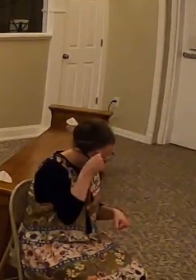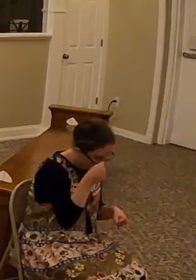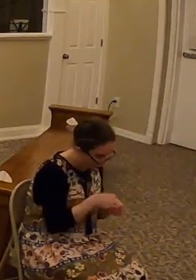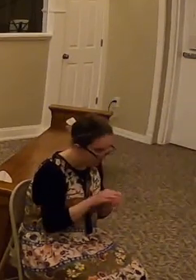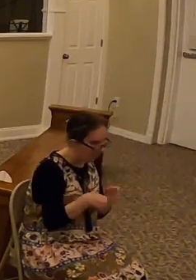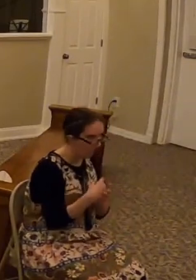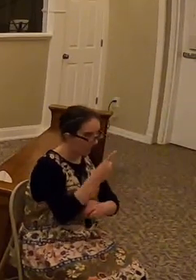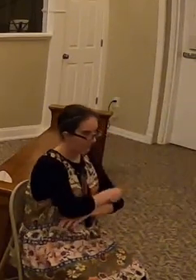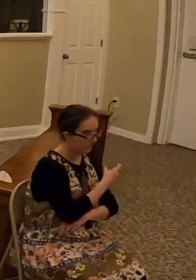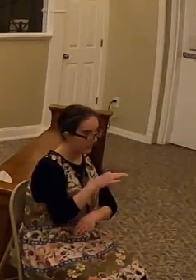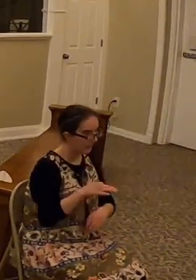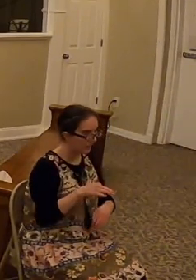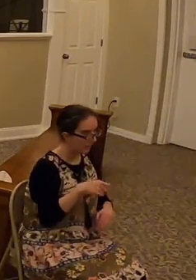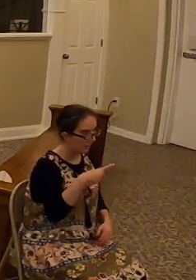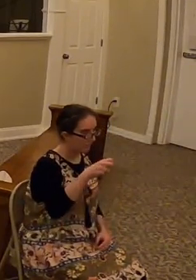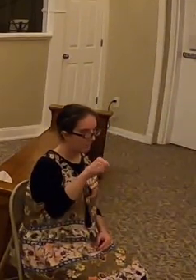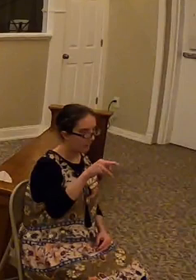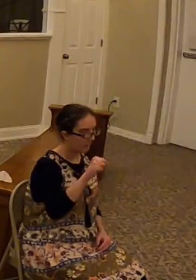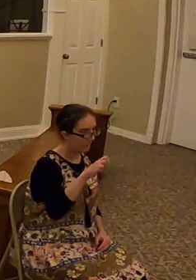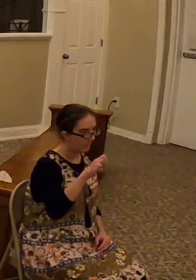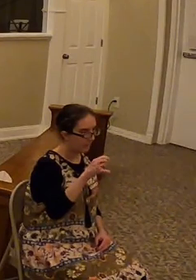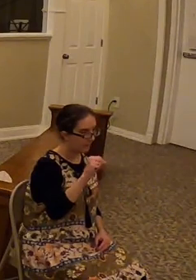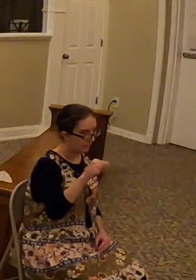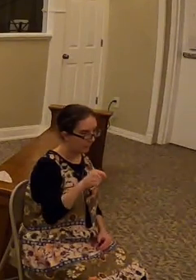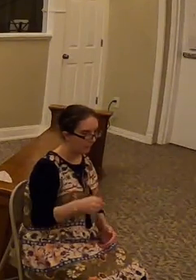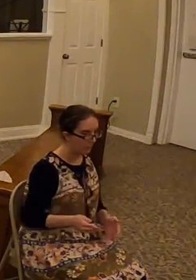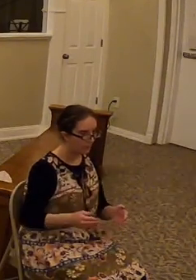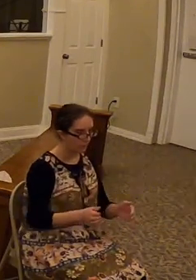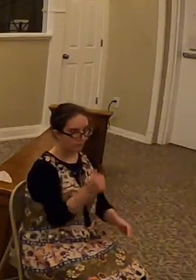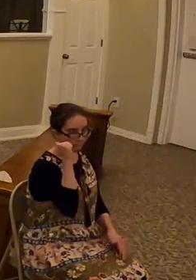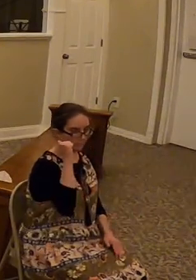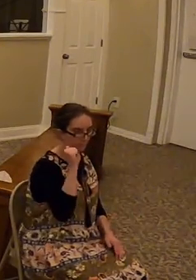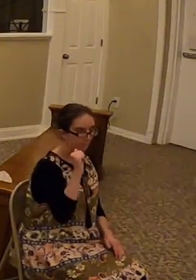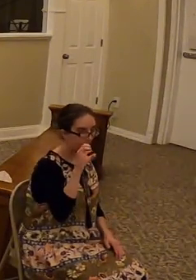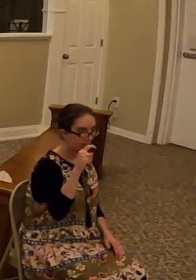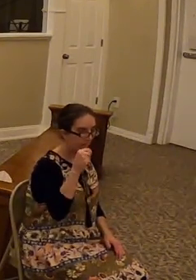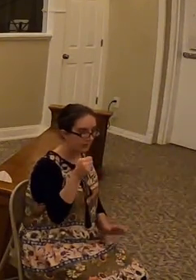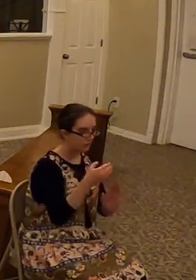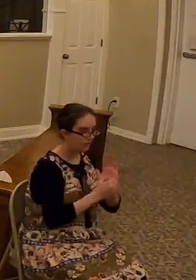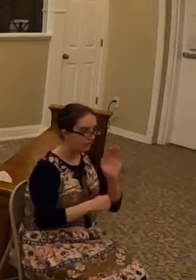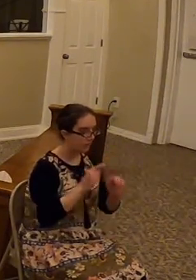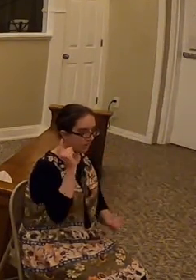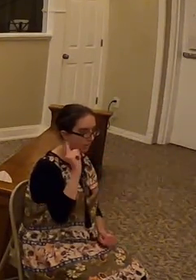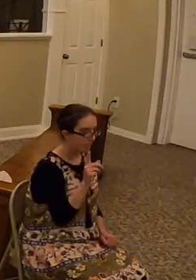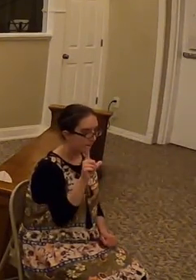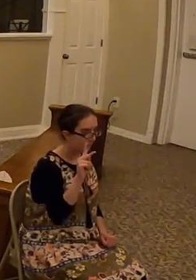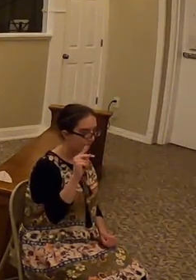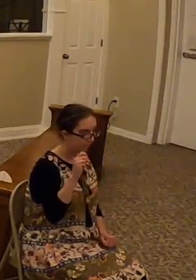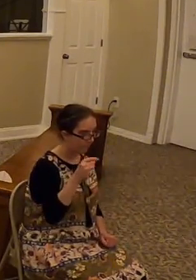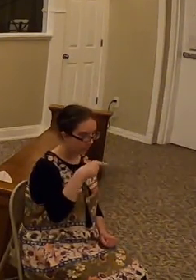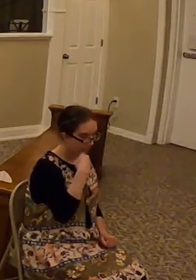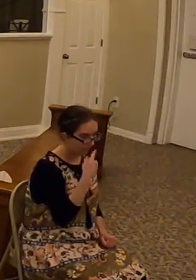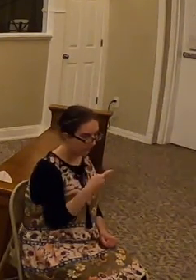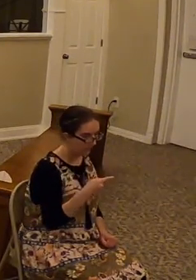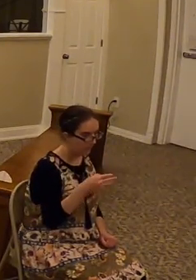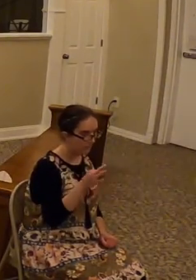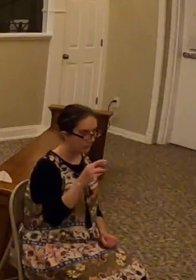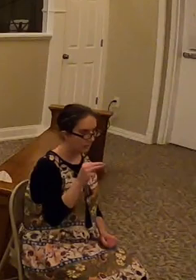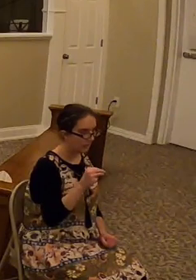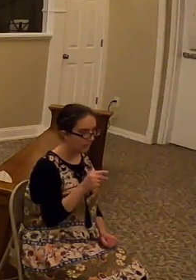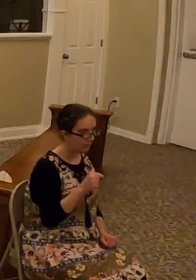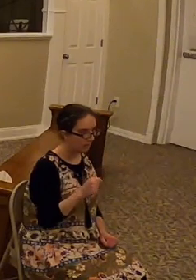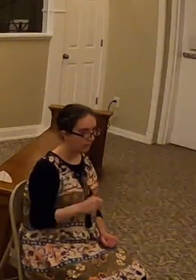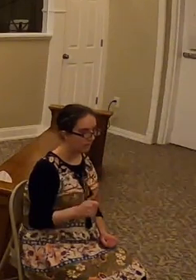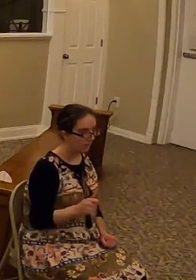Remember on the day of Pentecost. Well, let's back up. Acts chapter 1. Luke said, the former